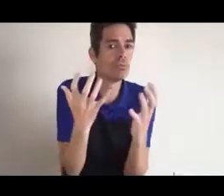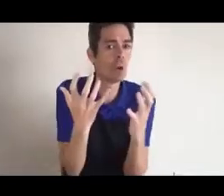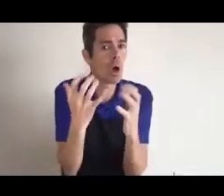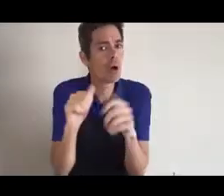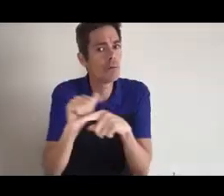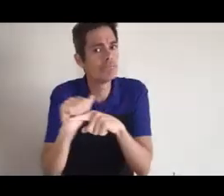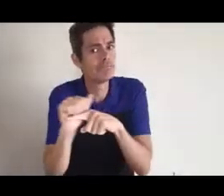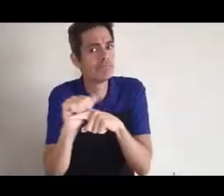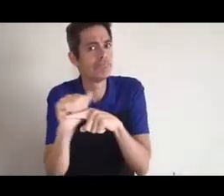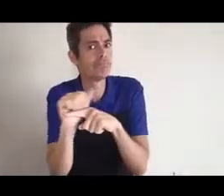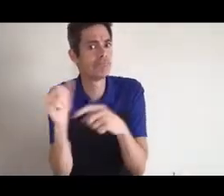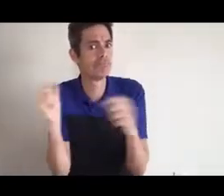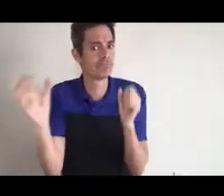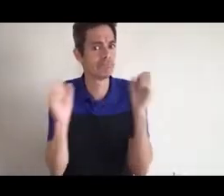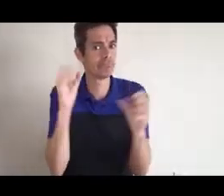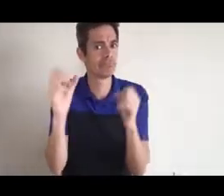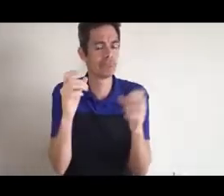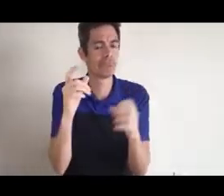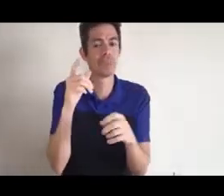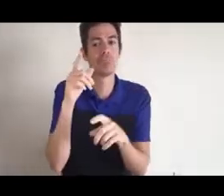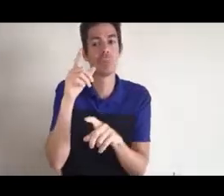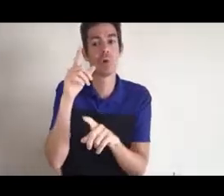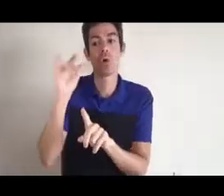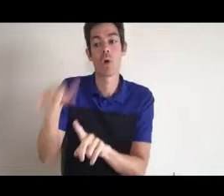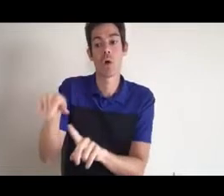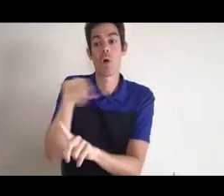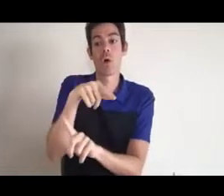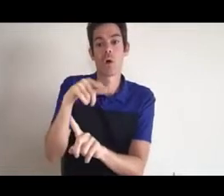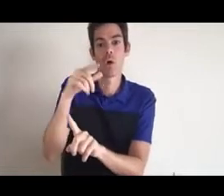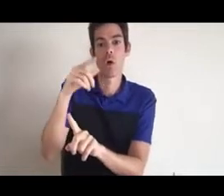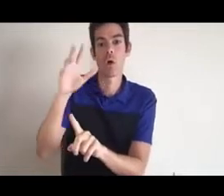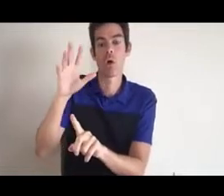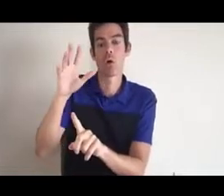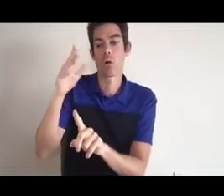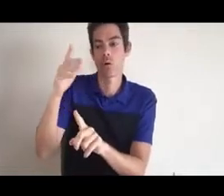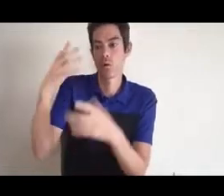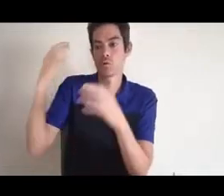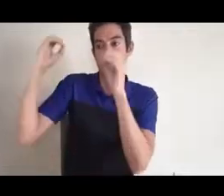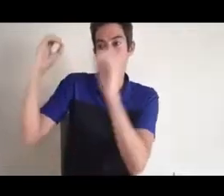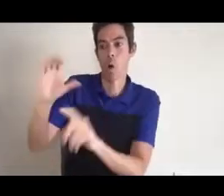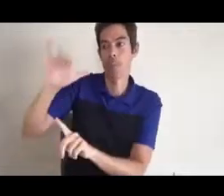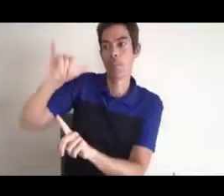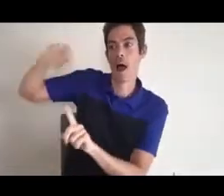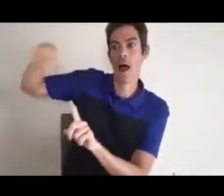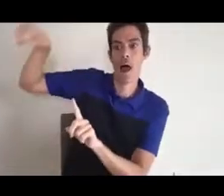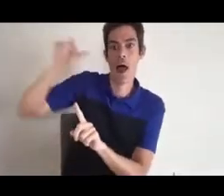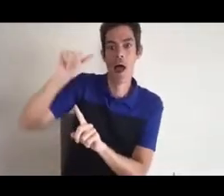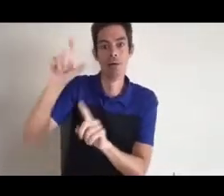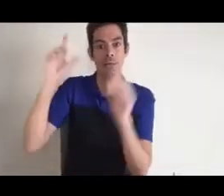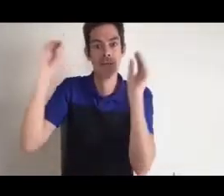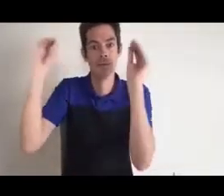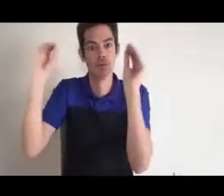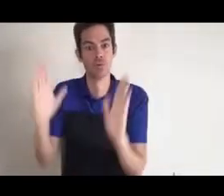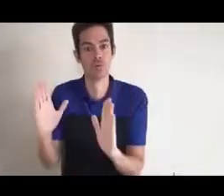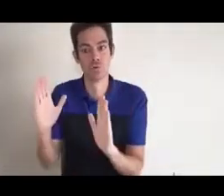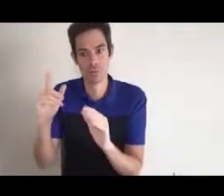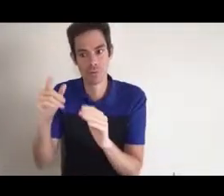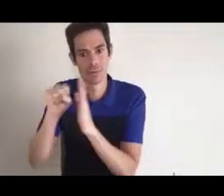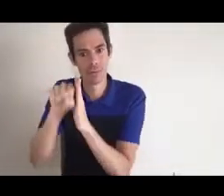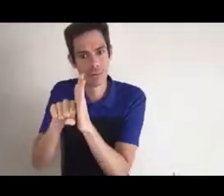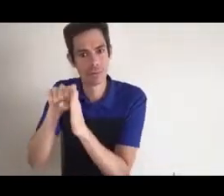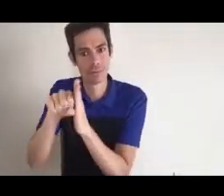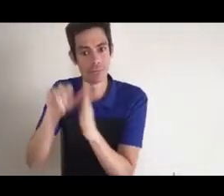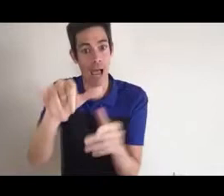that there are some interpreters who want to practice their signs, and they're instructed